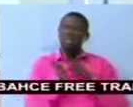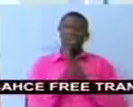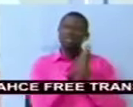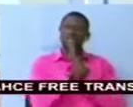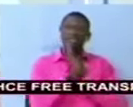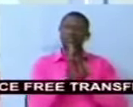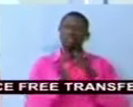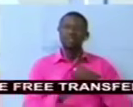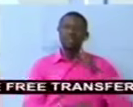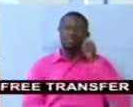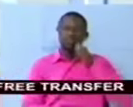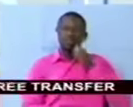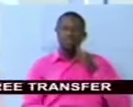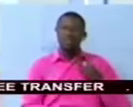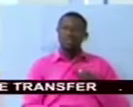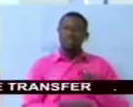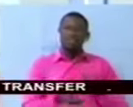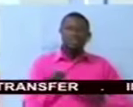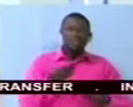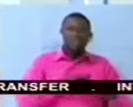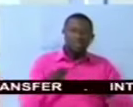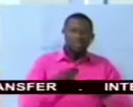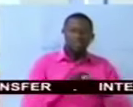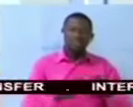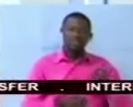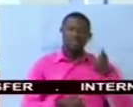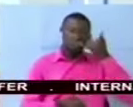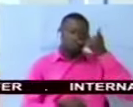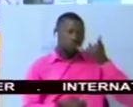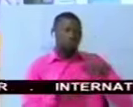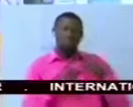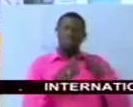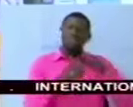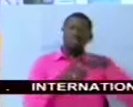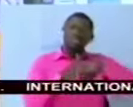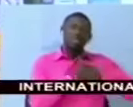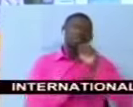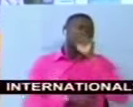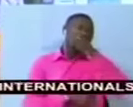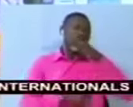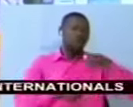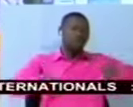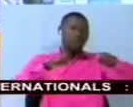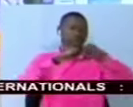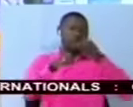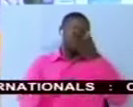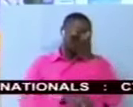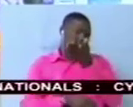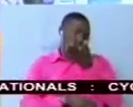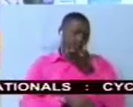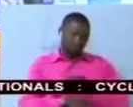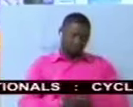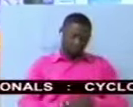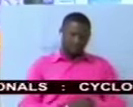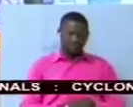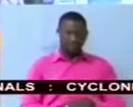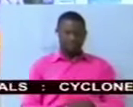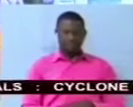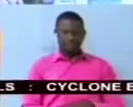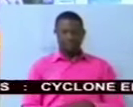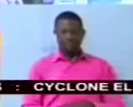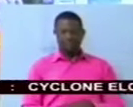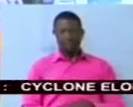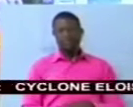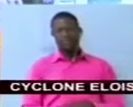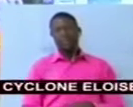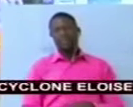dealing in drugs in your area. Dafa melni yow kilifa nga won ci gox bobu nga xamne dal yow andulo won ci lepp